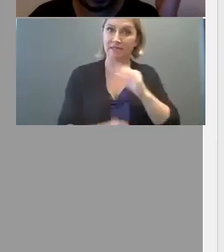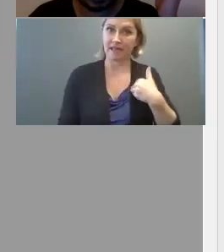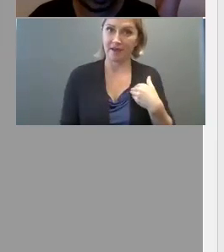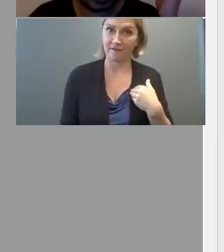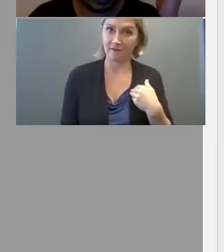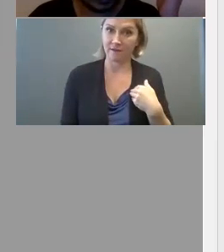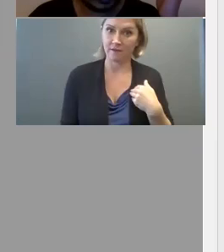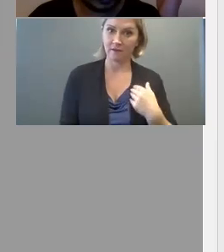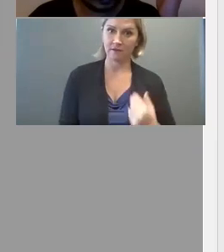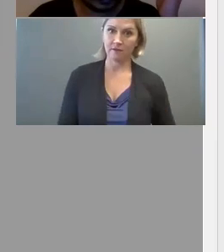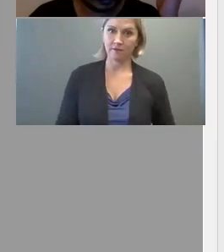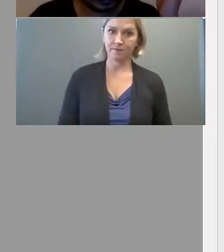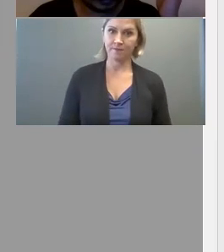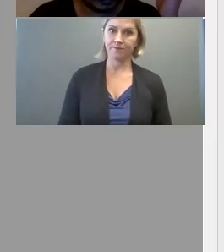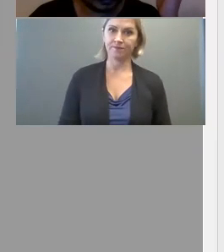like?